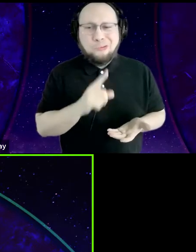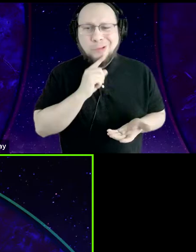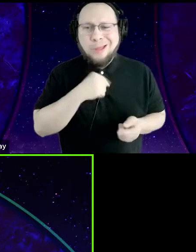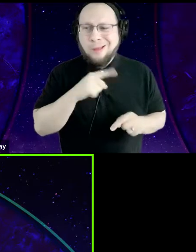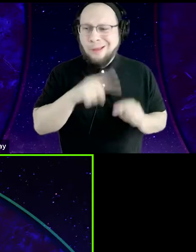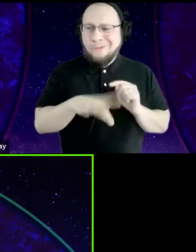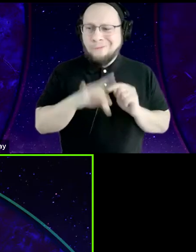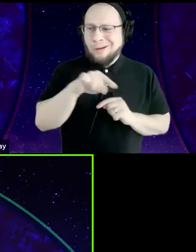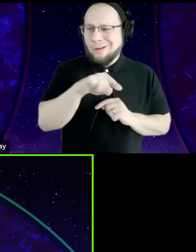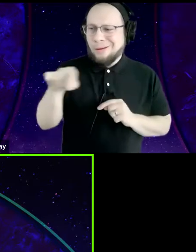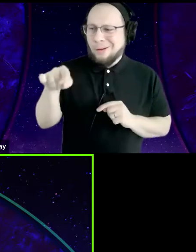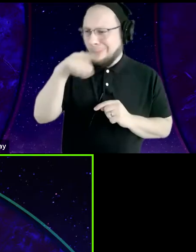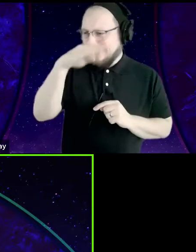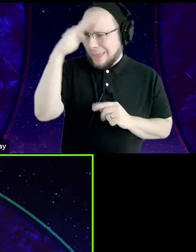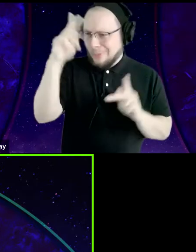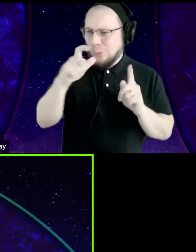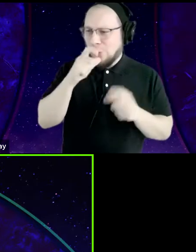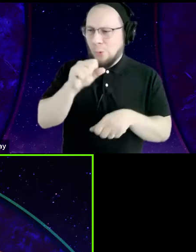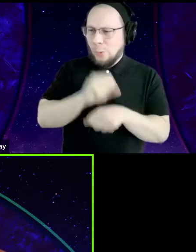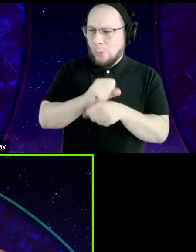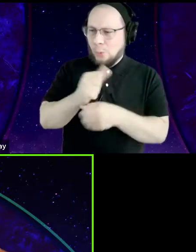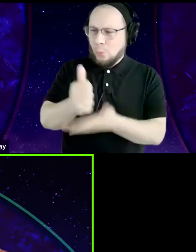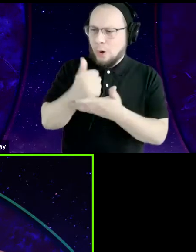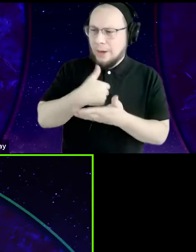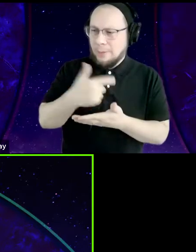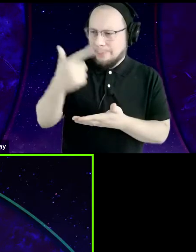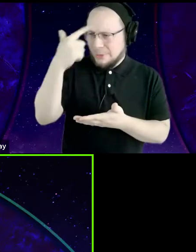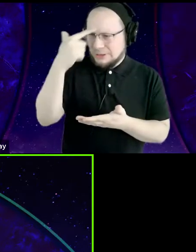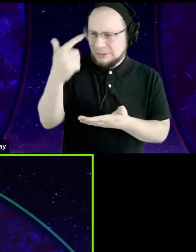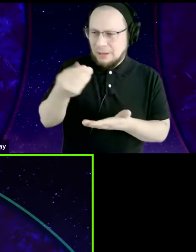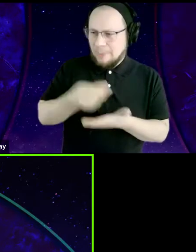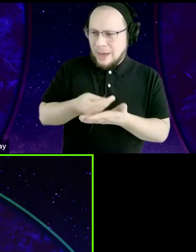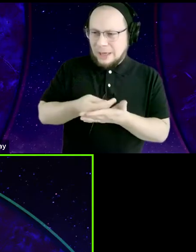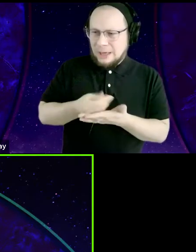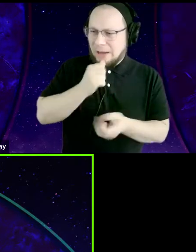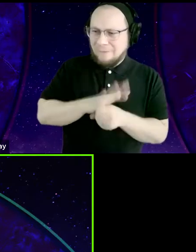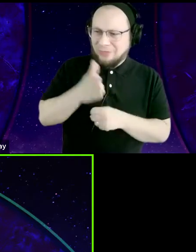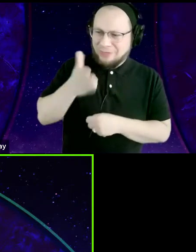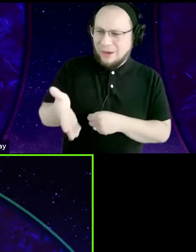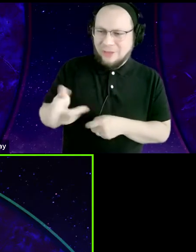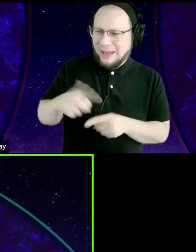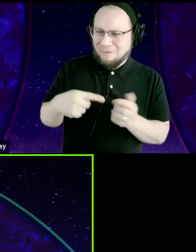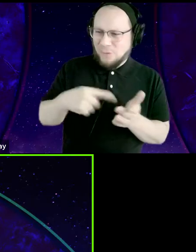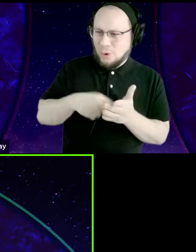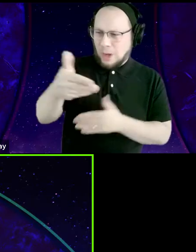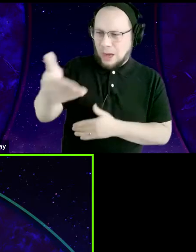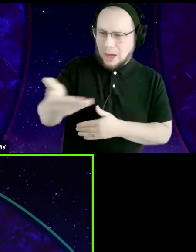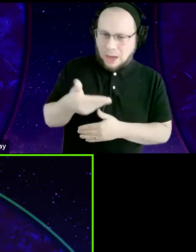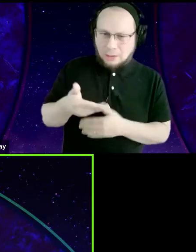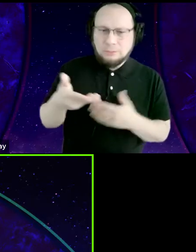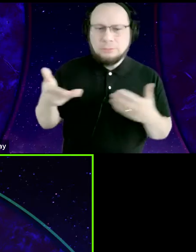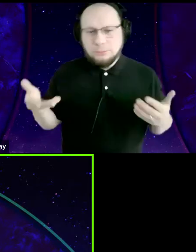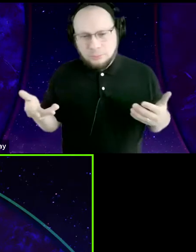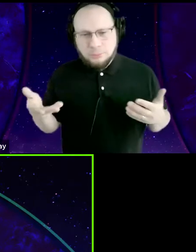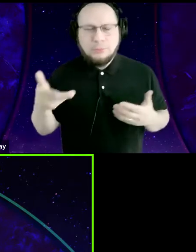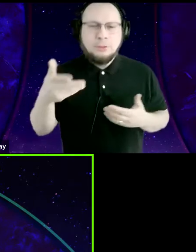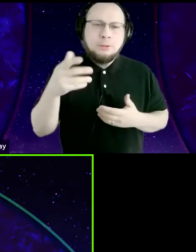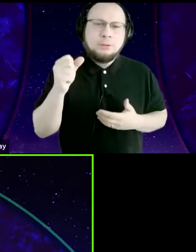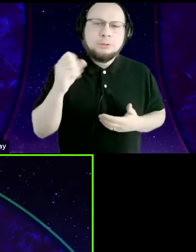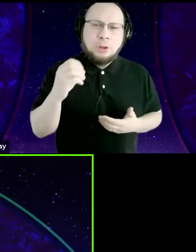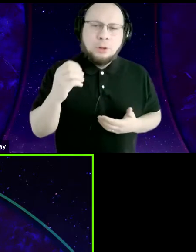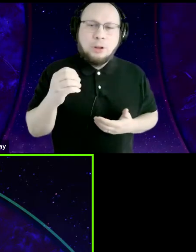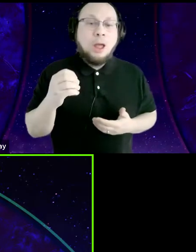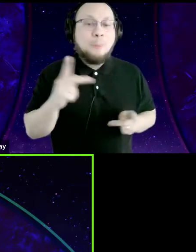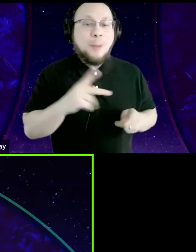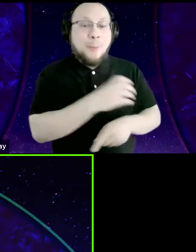can afford to work on the show behind the scenes because of the way in which the resources were laid out. And people